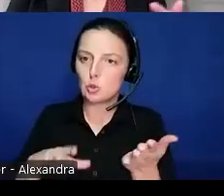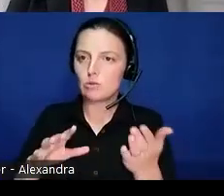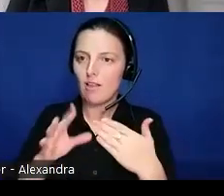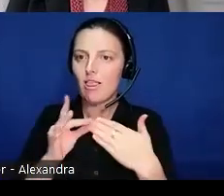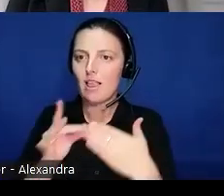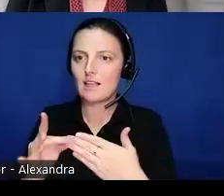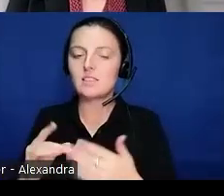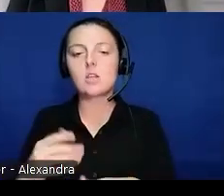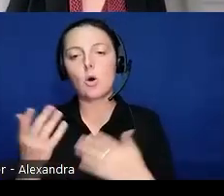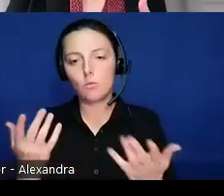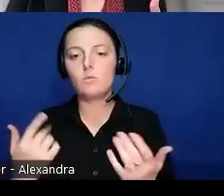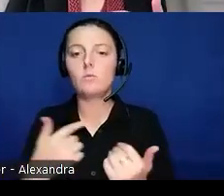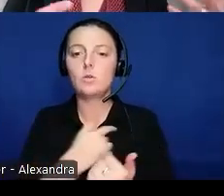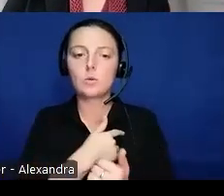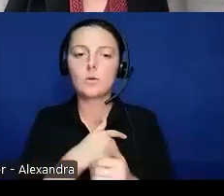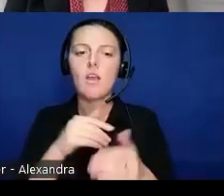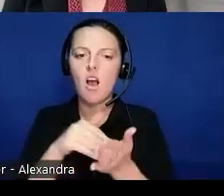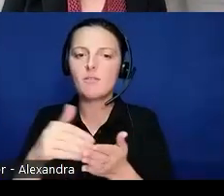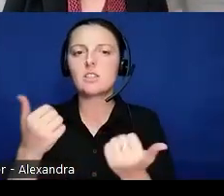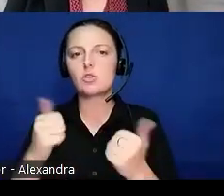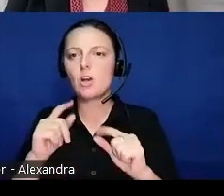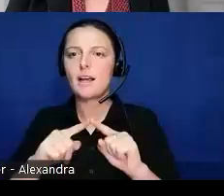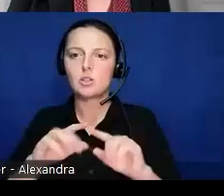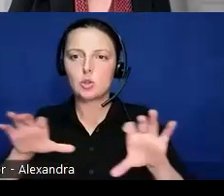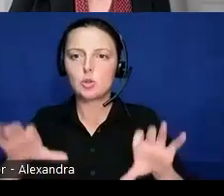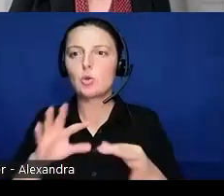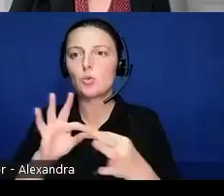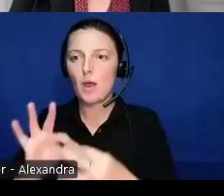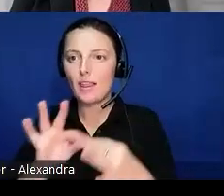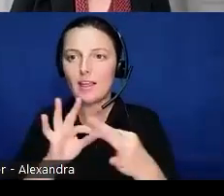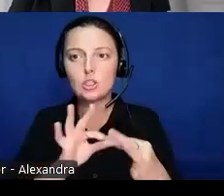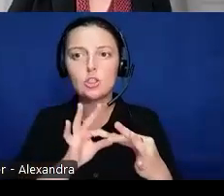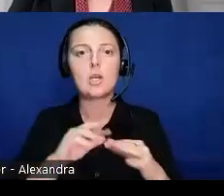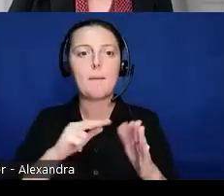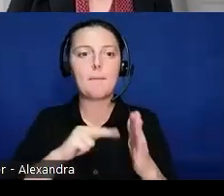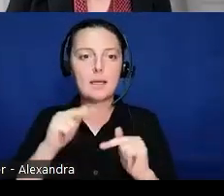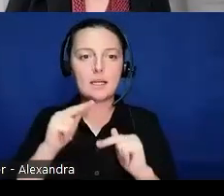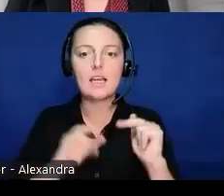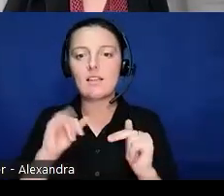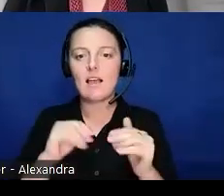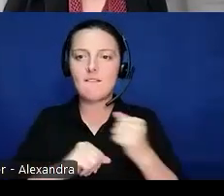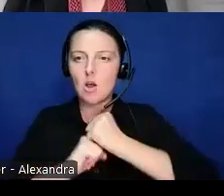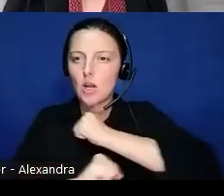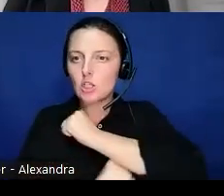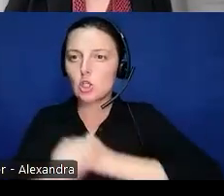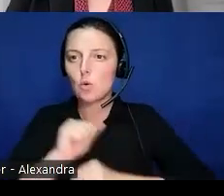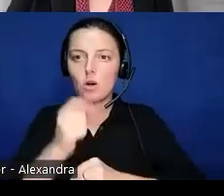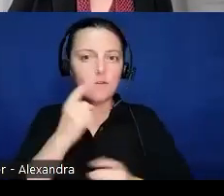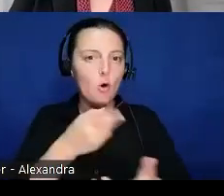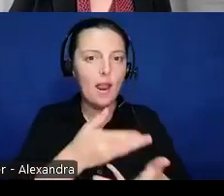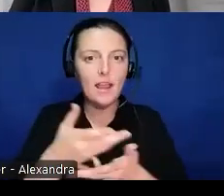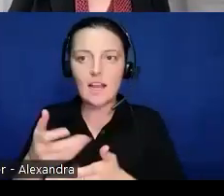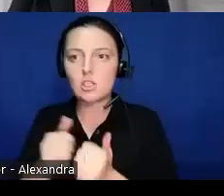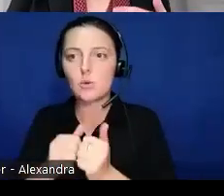we're oftentimes just doing that relationship building, that foundational work of engaging with people who are living outside